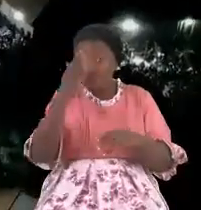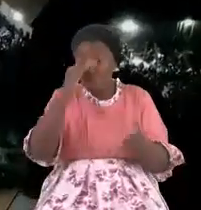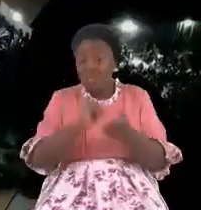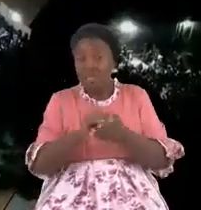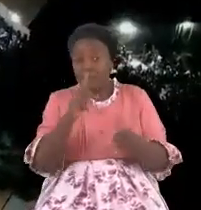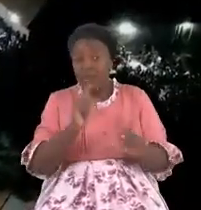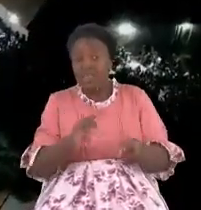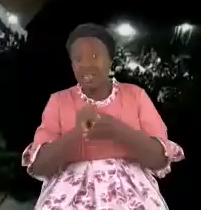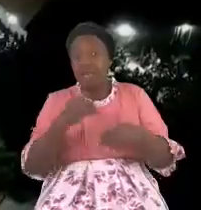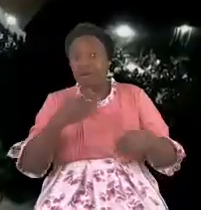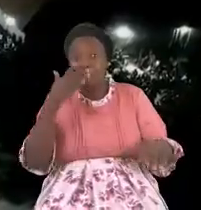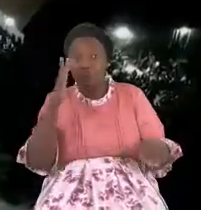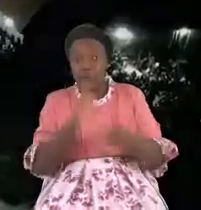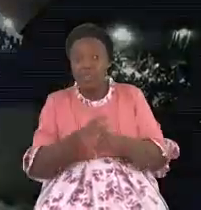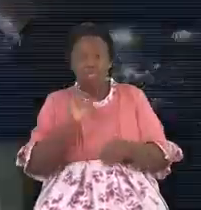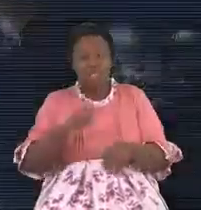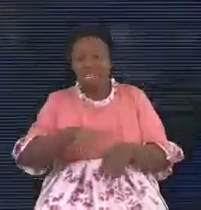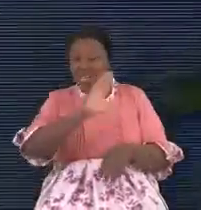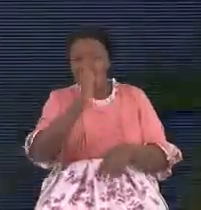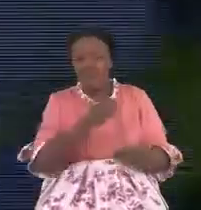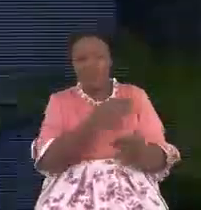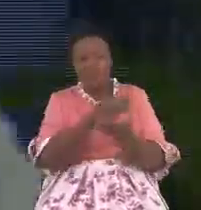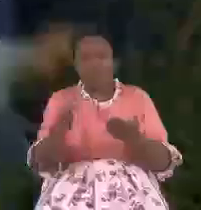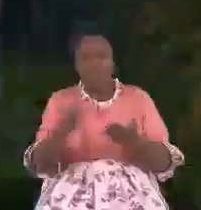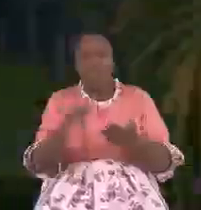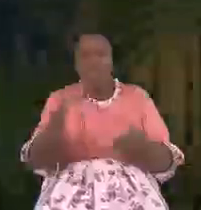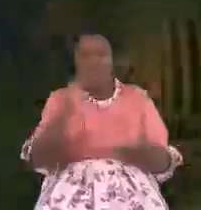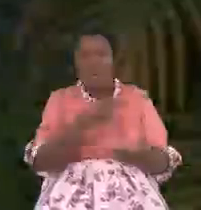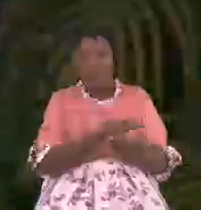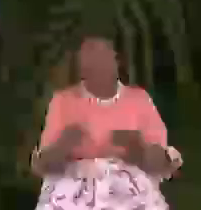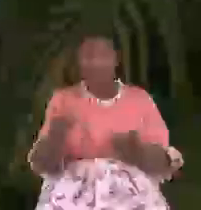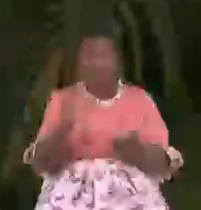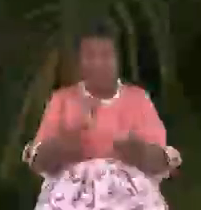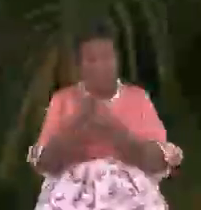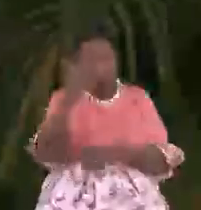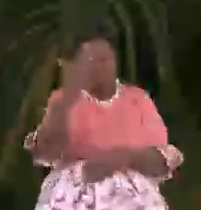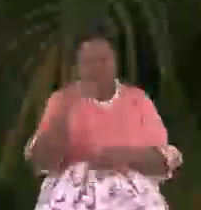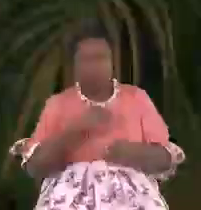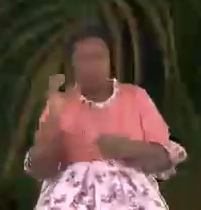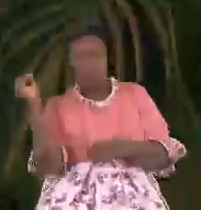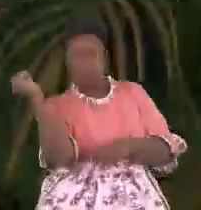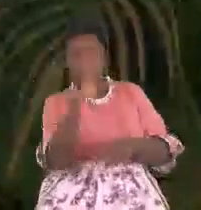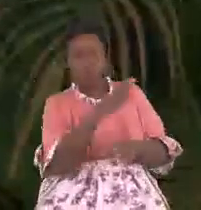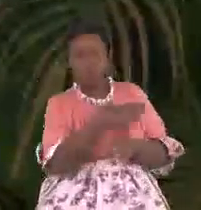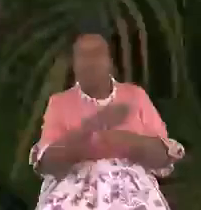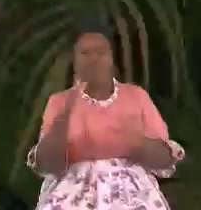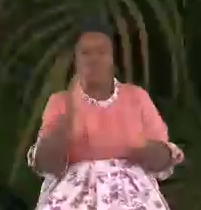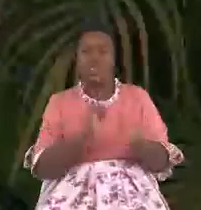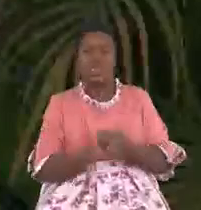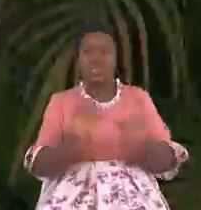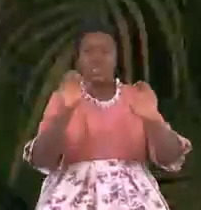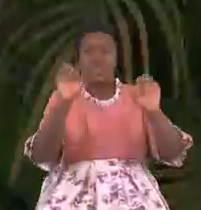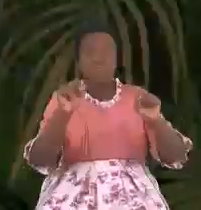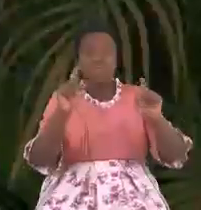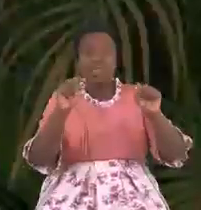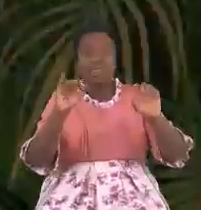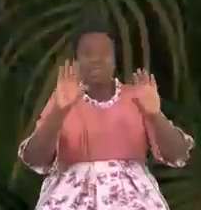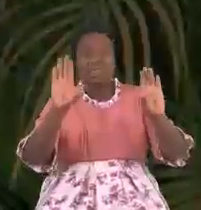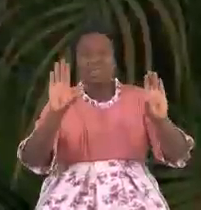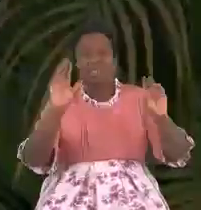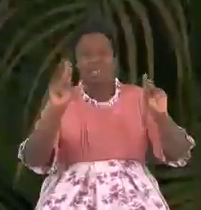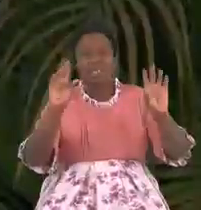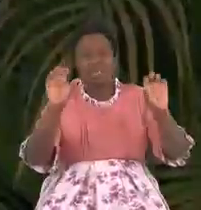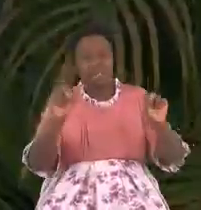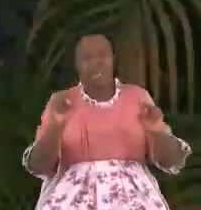why you throw the sticks away at the at the beginning it's like you're learning how to